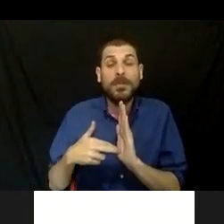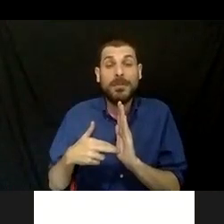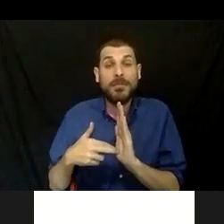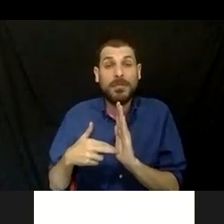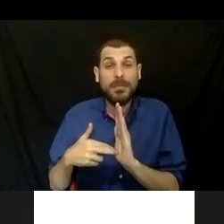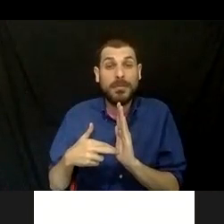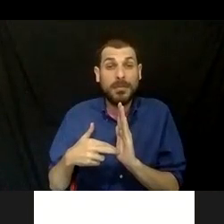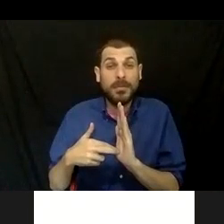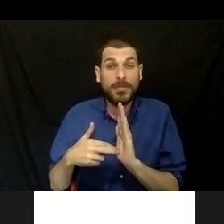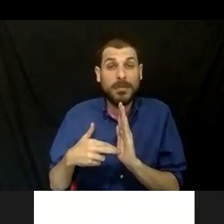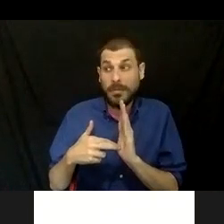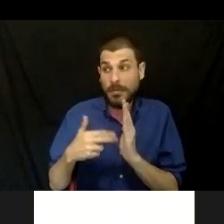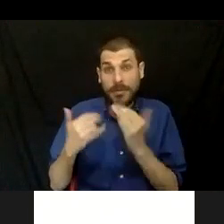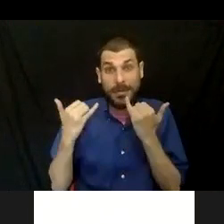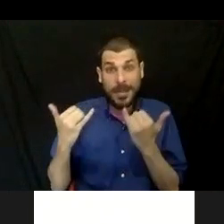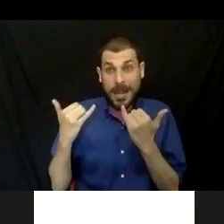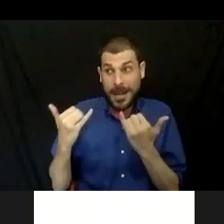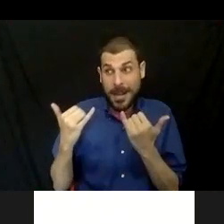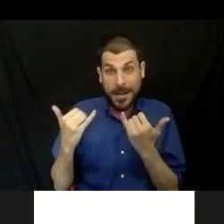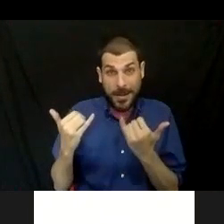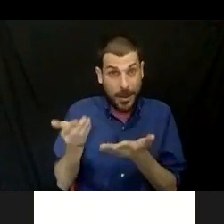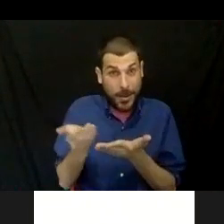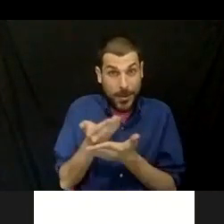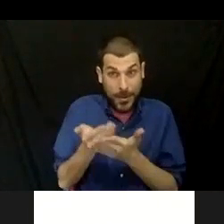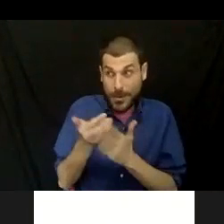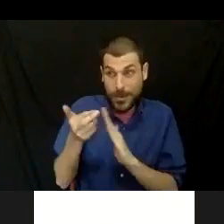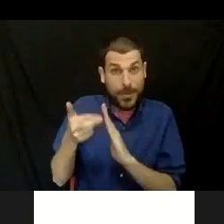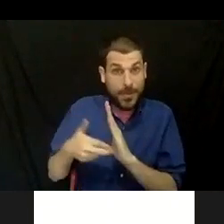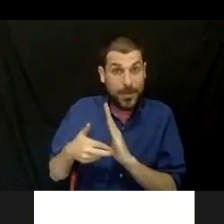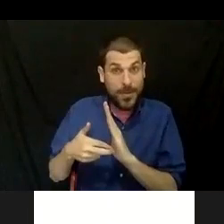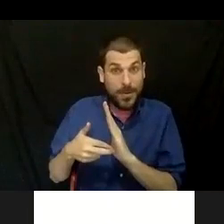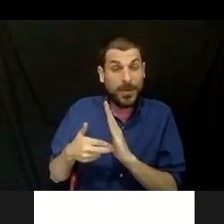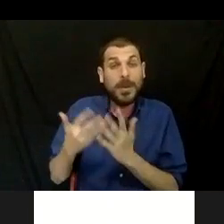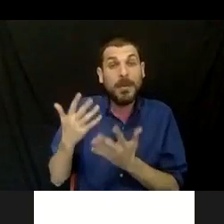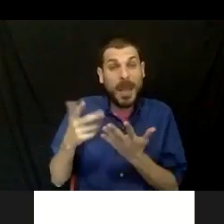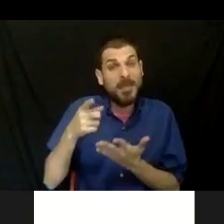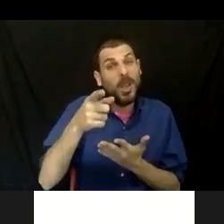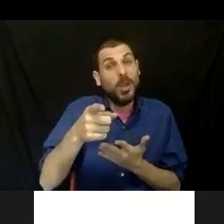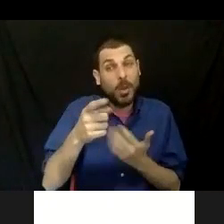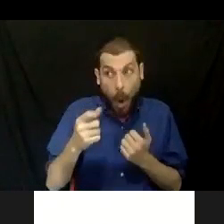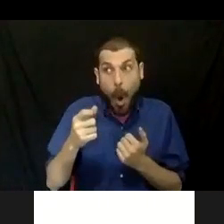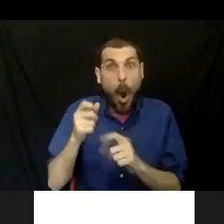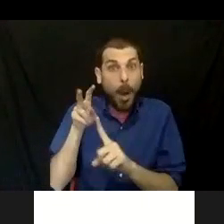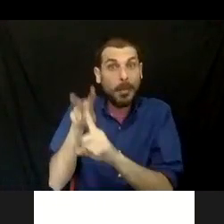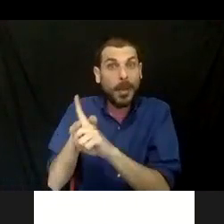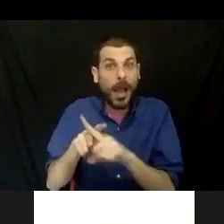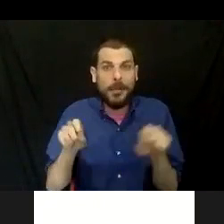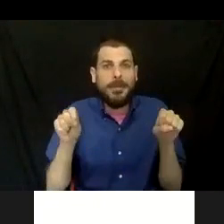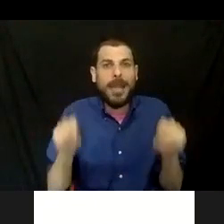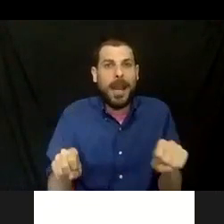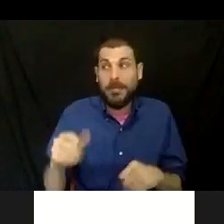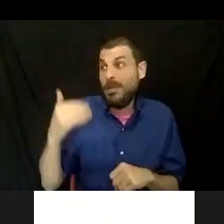might otherwise not qualify will qualify for that traditional benefit due to COVID-19.